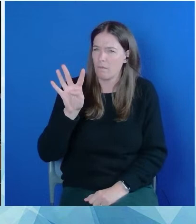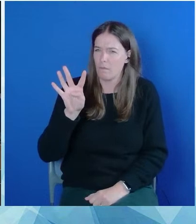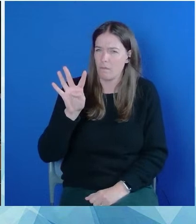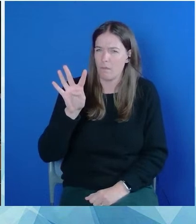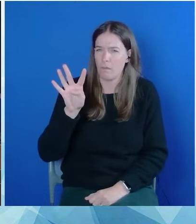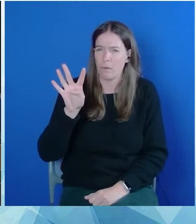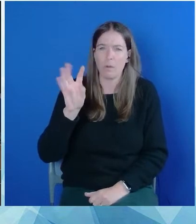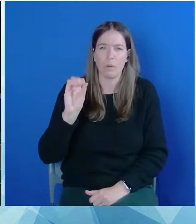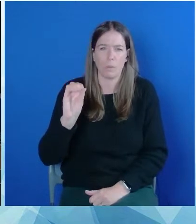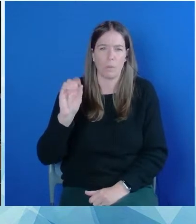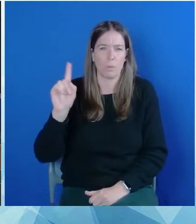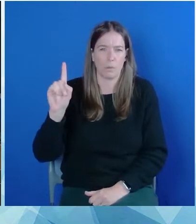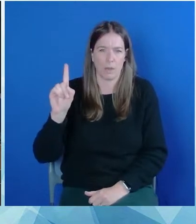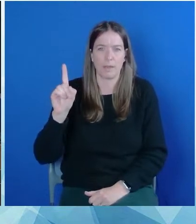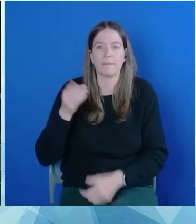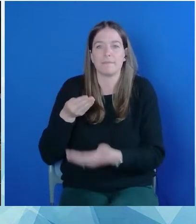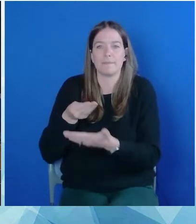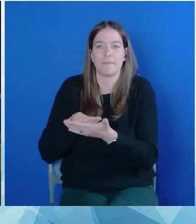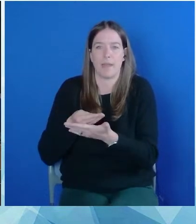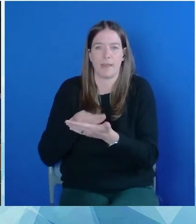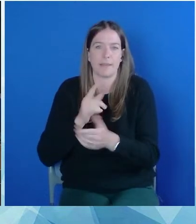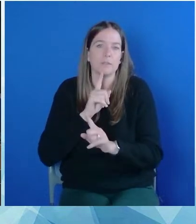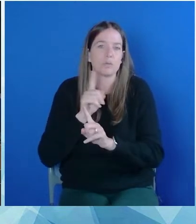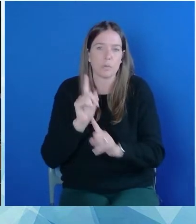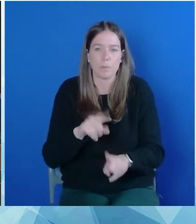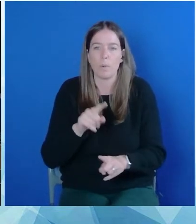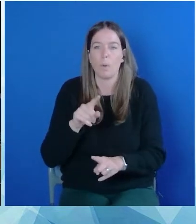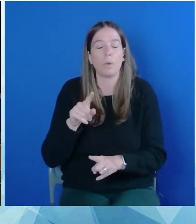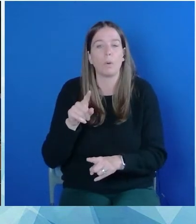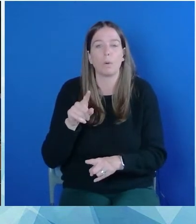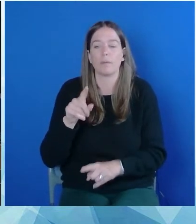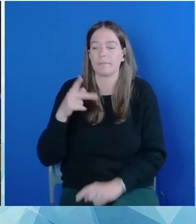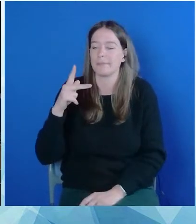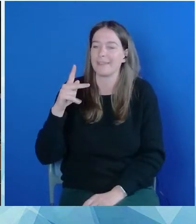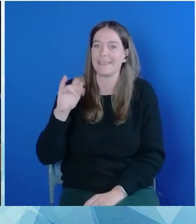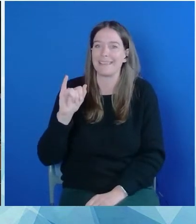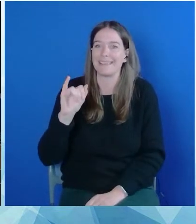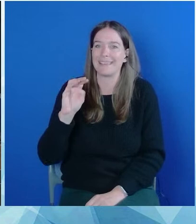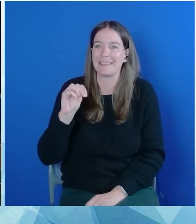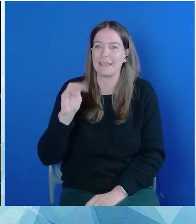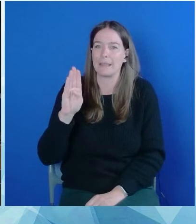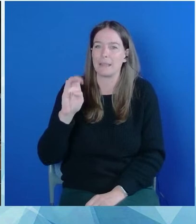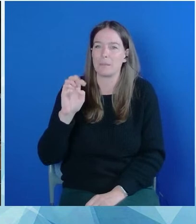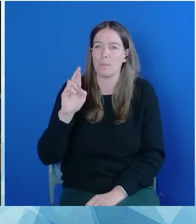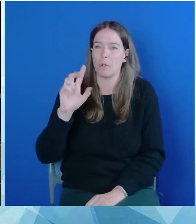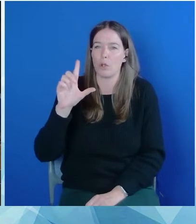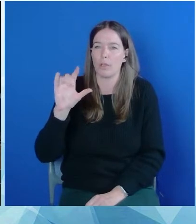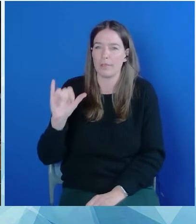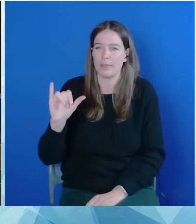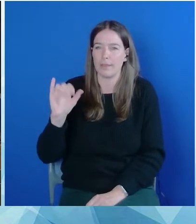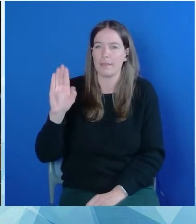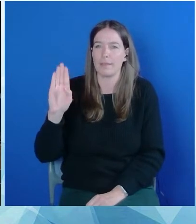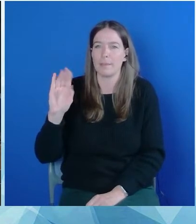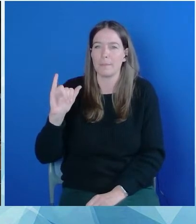4.01, Finance Report with Kimberly Bittrich of the Director of Business Services.